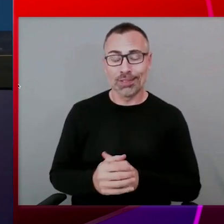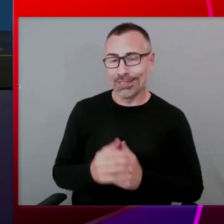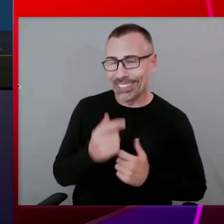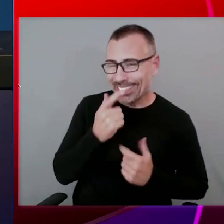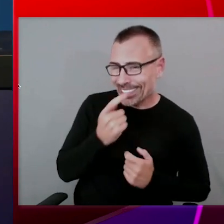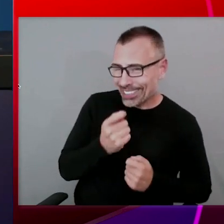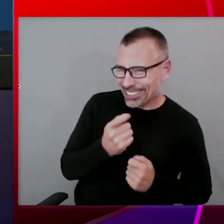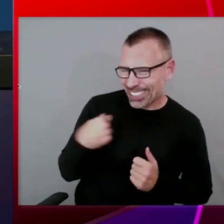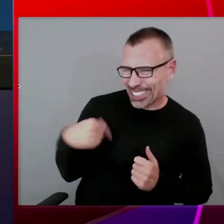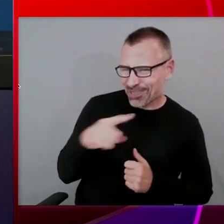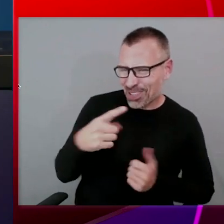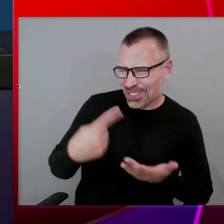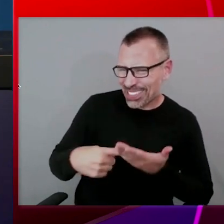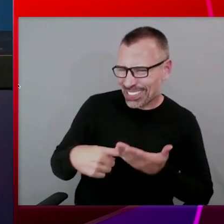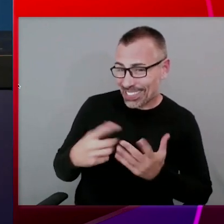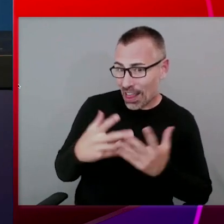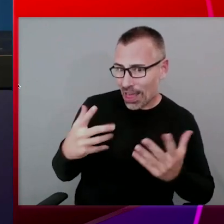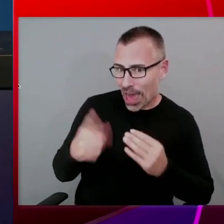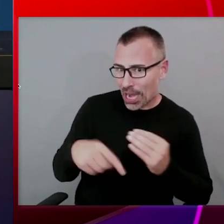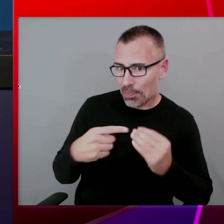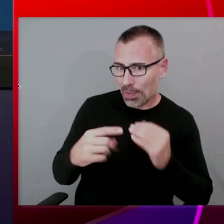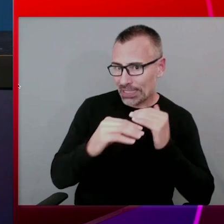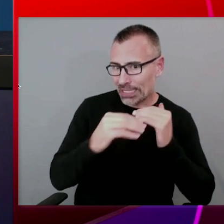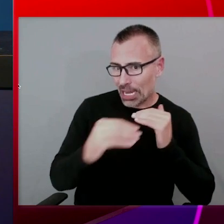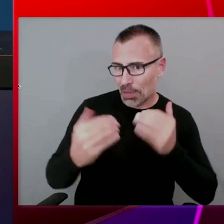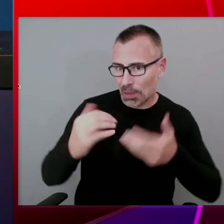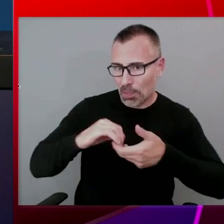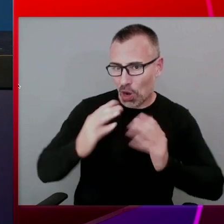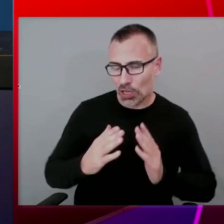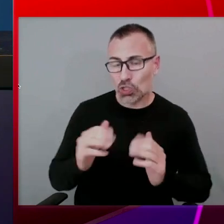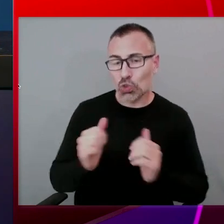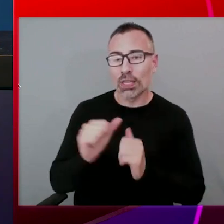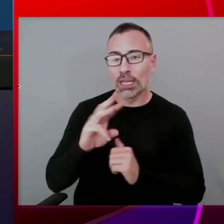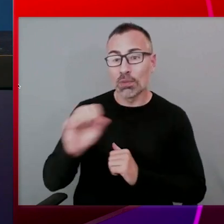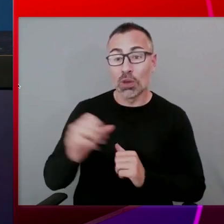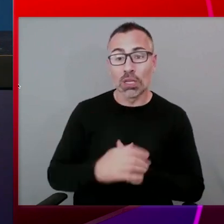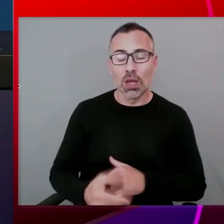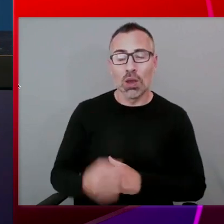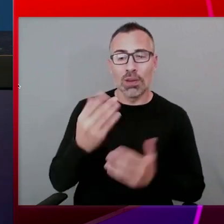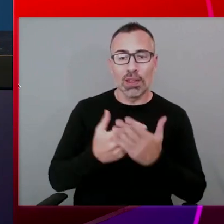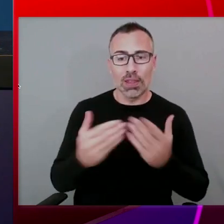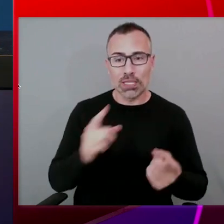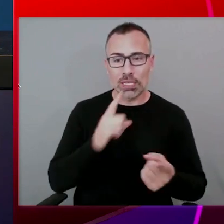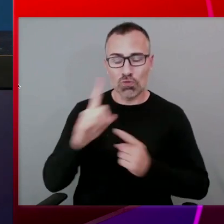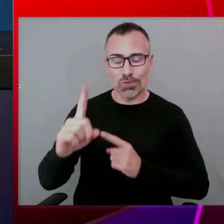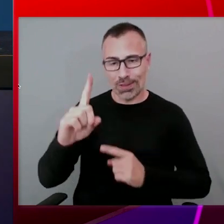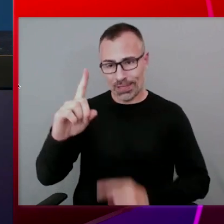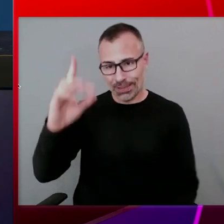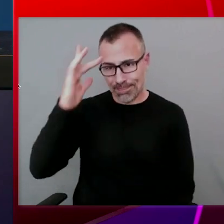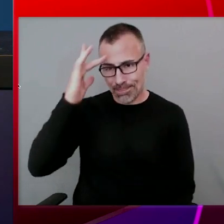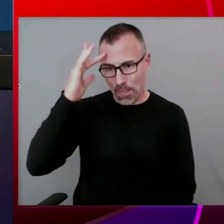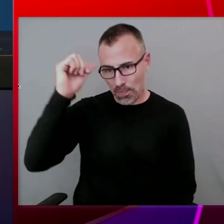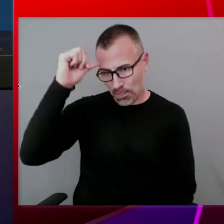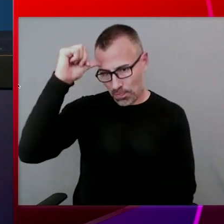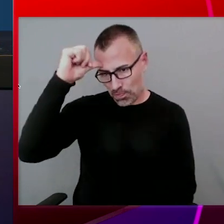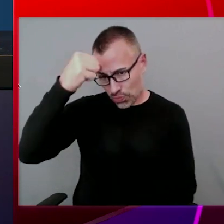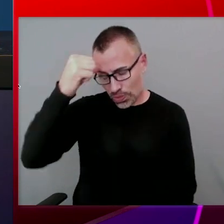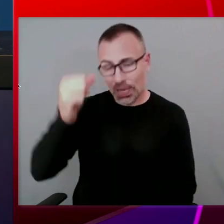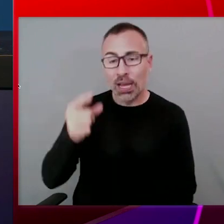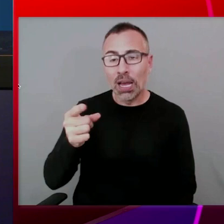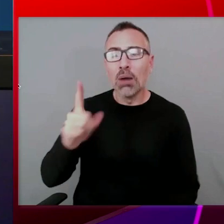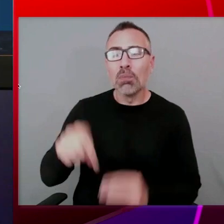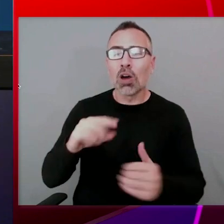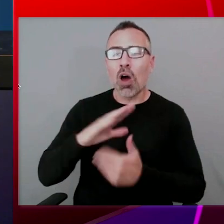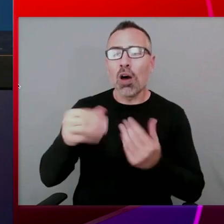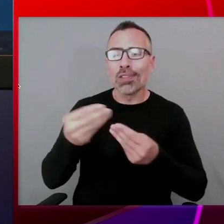lot of sustainability partners with AWS, and one of the things that's really stuck out to me about all of the solutions is it's